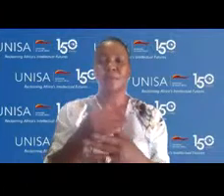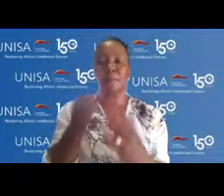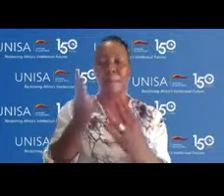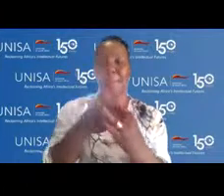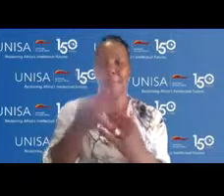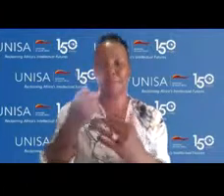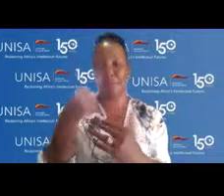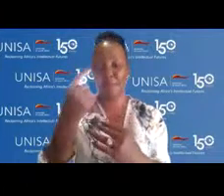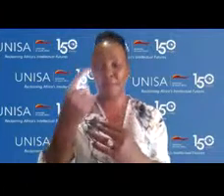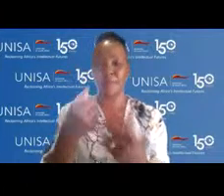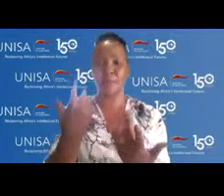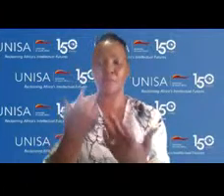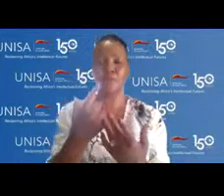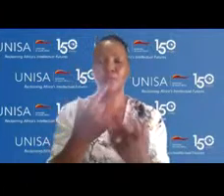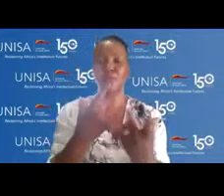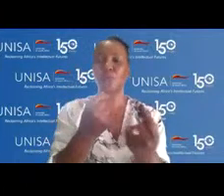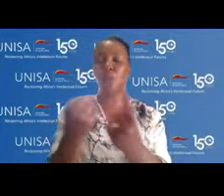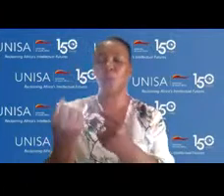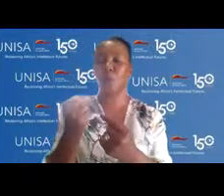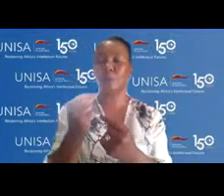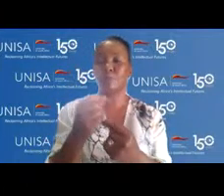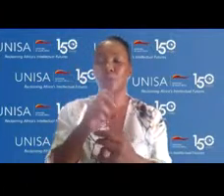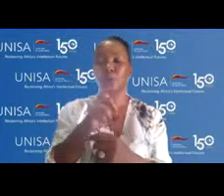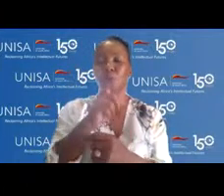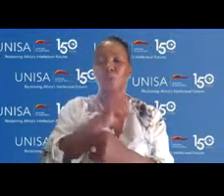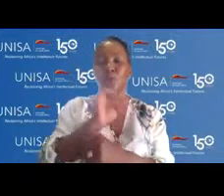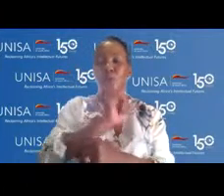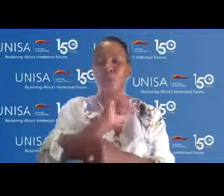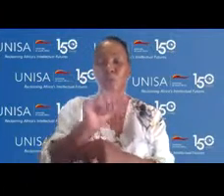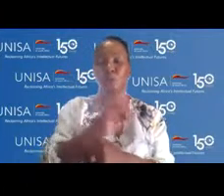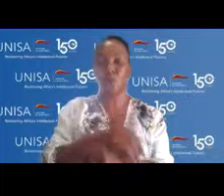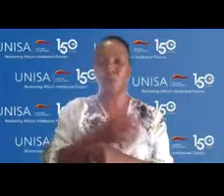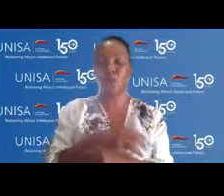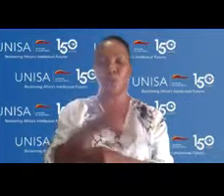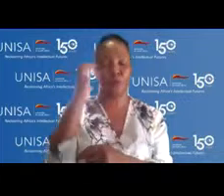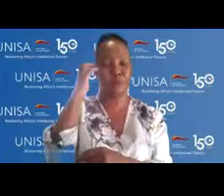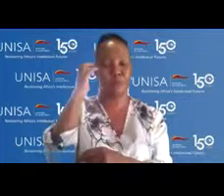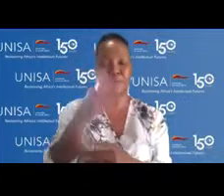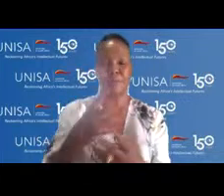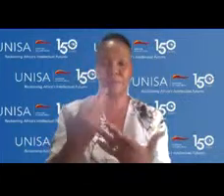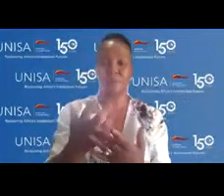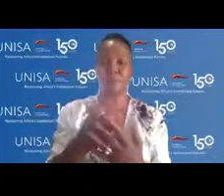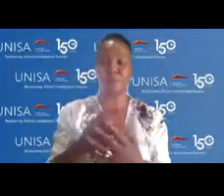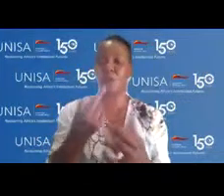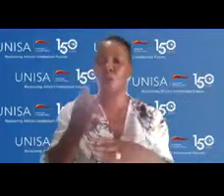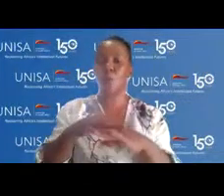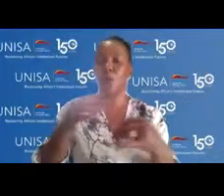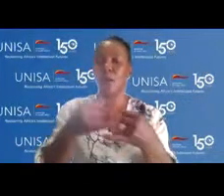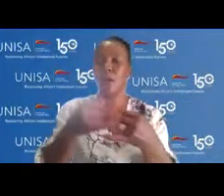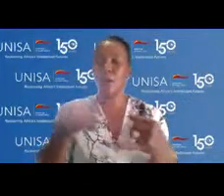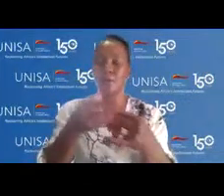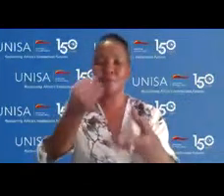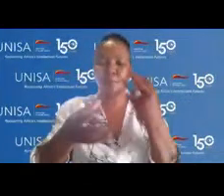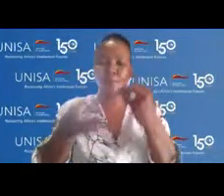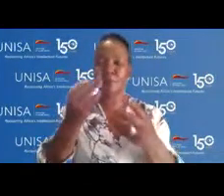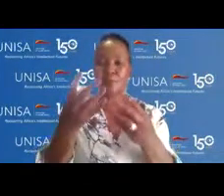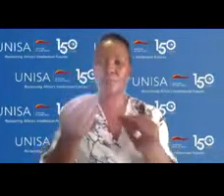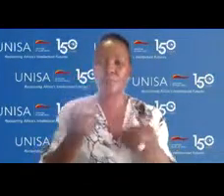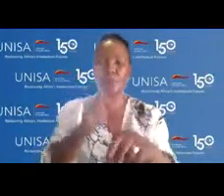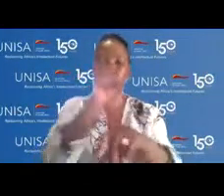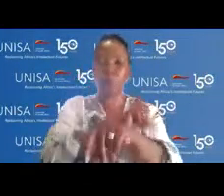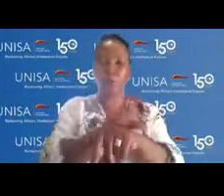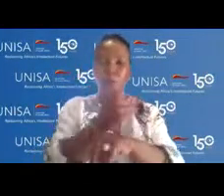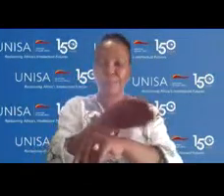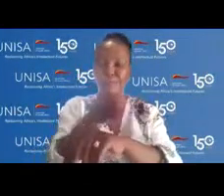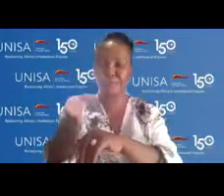into using your mobile device for your online learning. So we're going to look at the platform, the type of courses we have available, especially